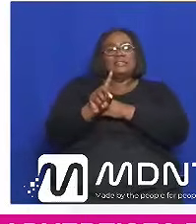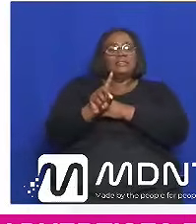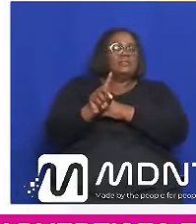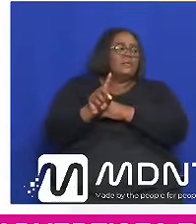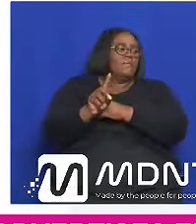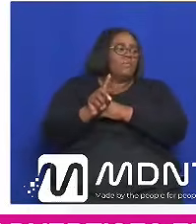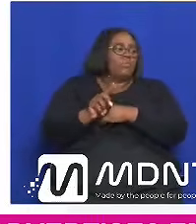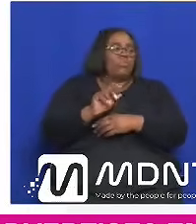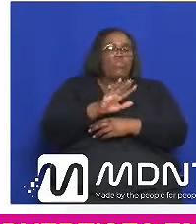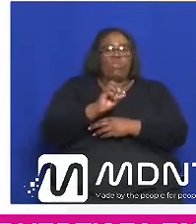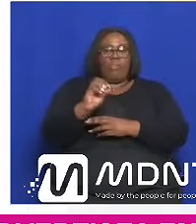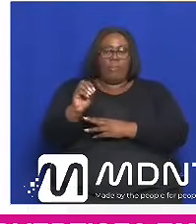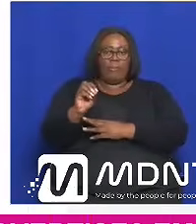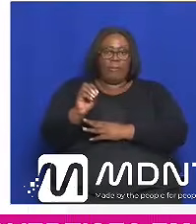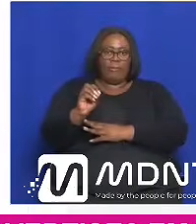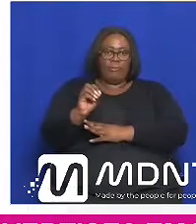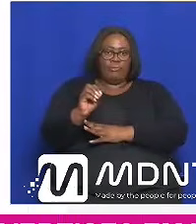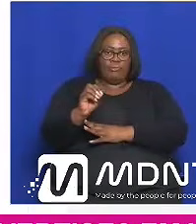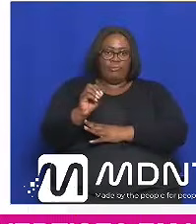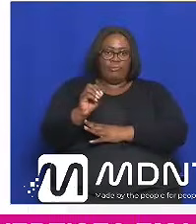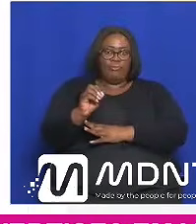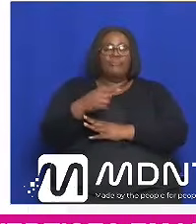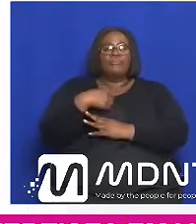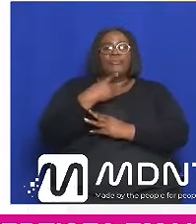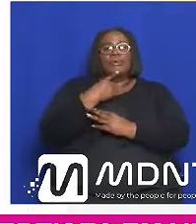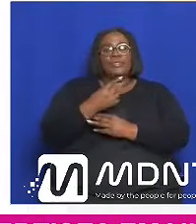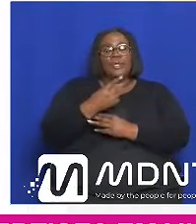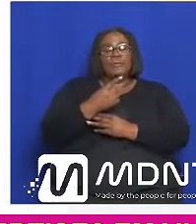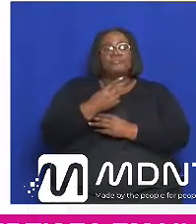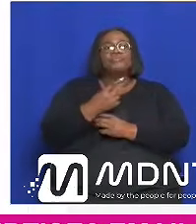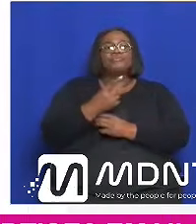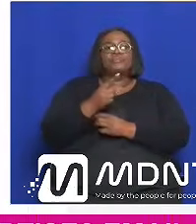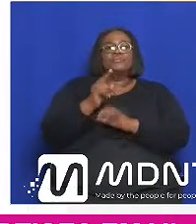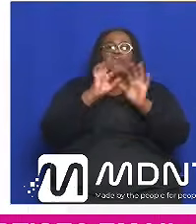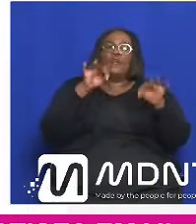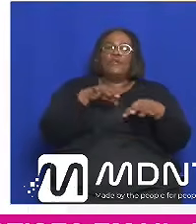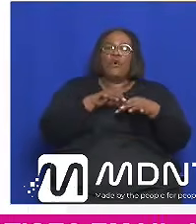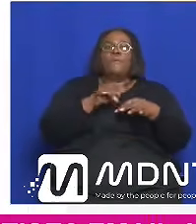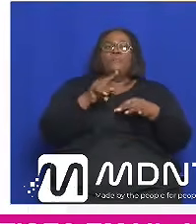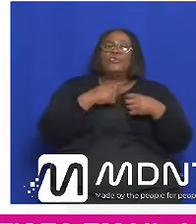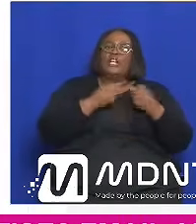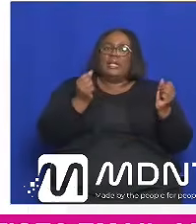500, as I say, which is a customs declaration form in respect of the